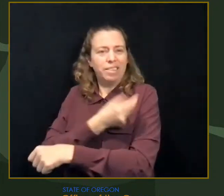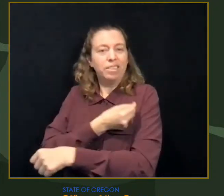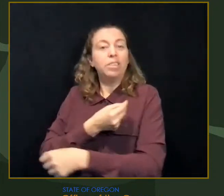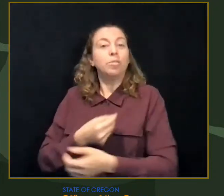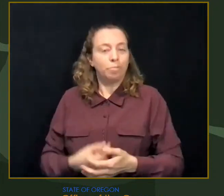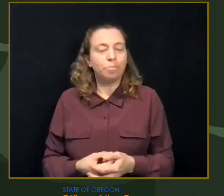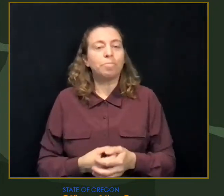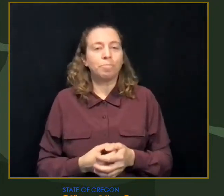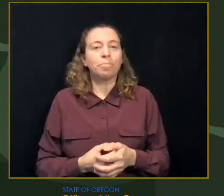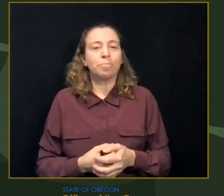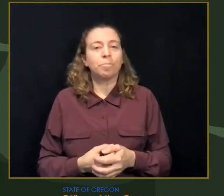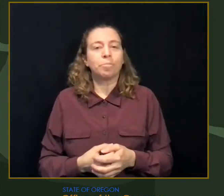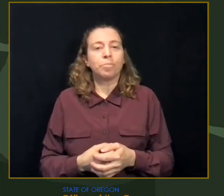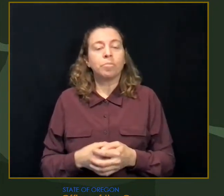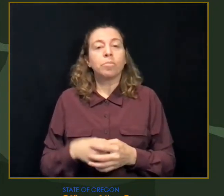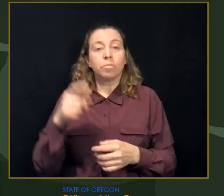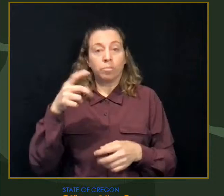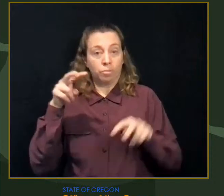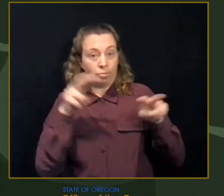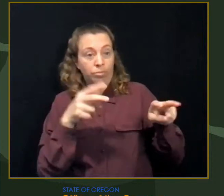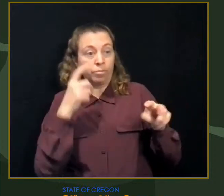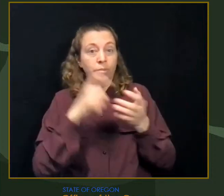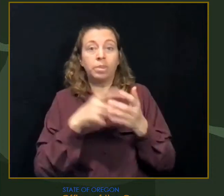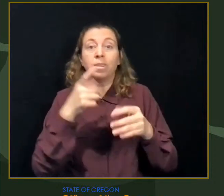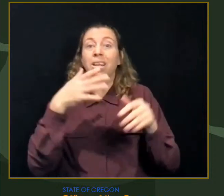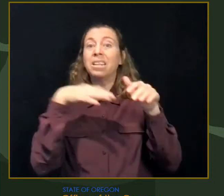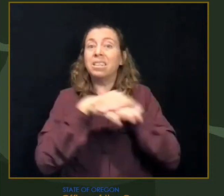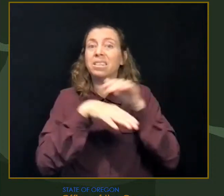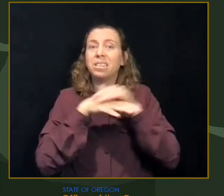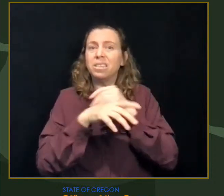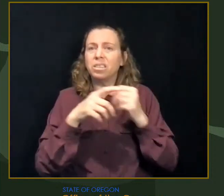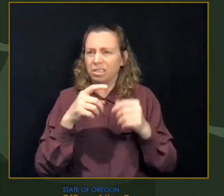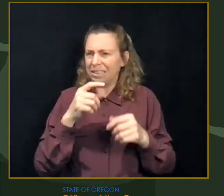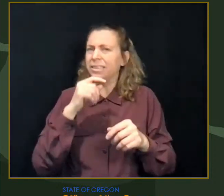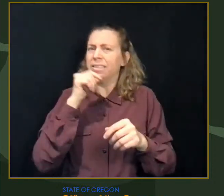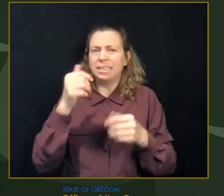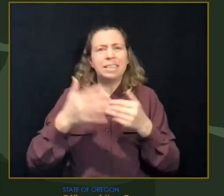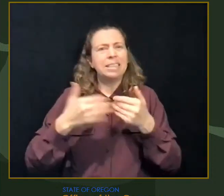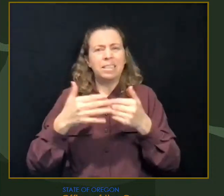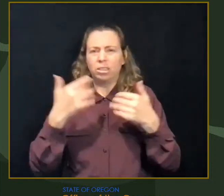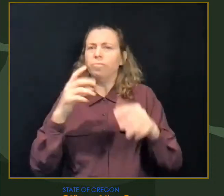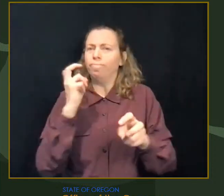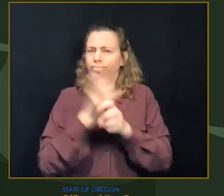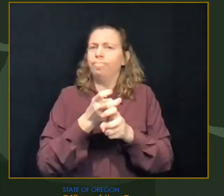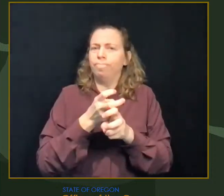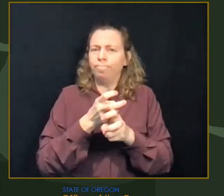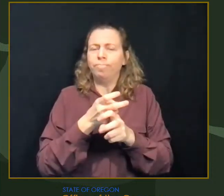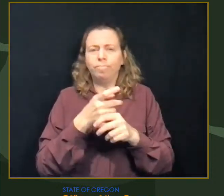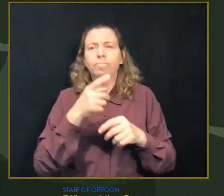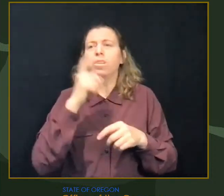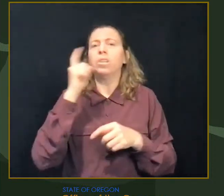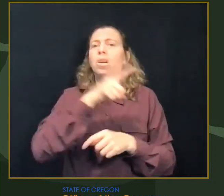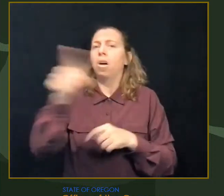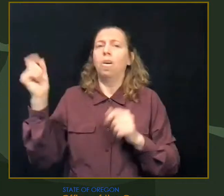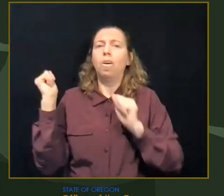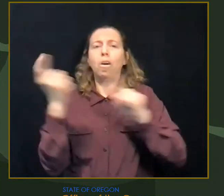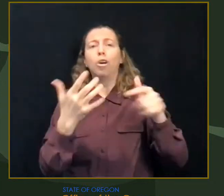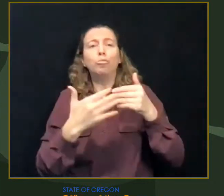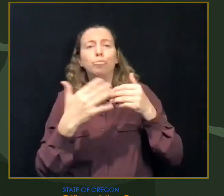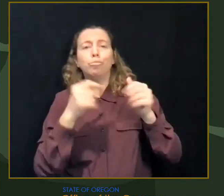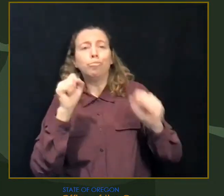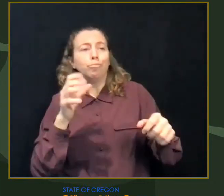vaccine isn't the same for every Oregonian. We're doubling down on our efforts to reach every Oregonian